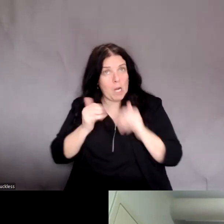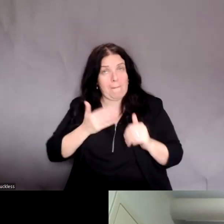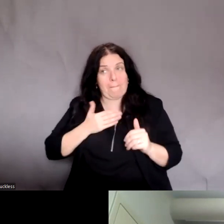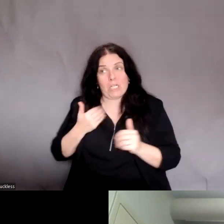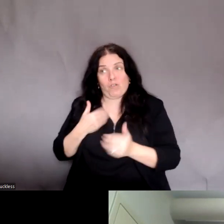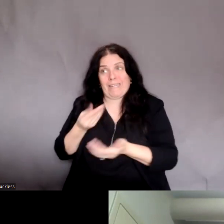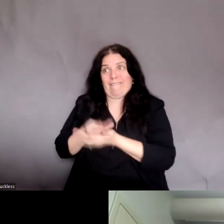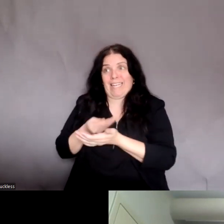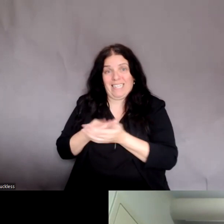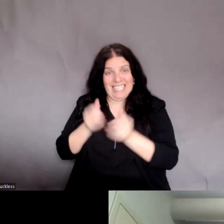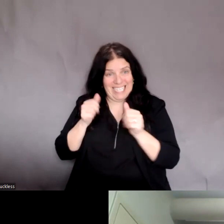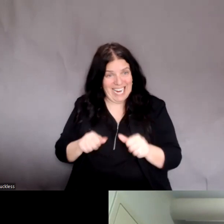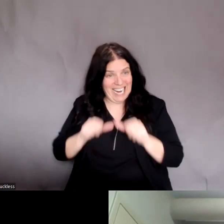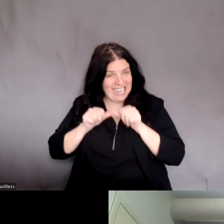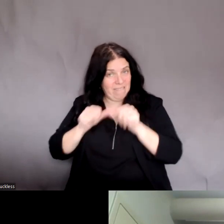model because of those